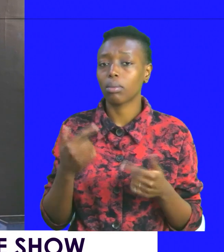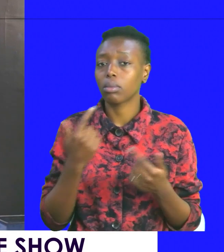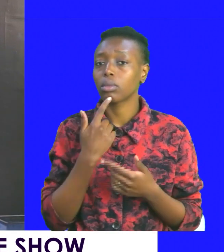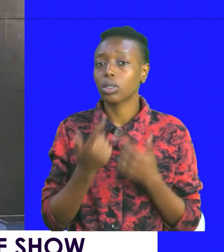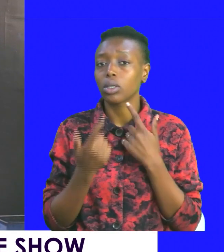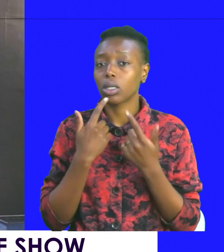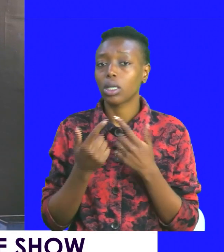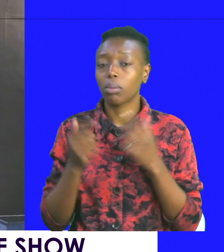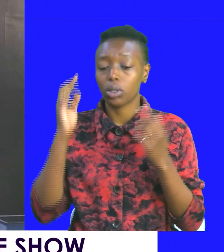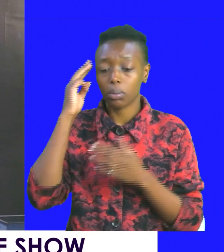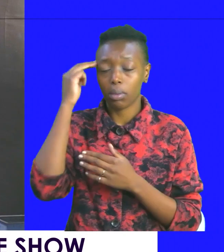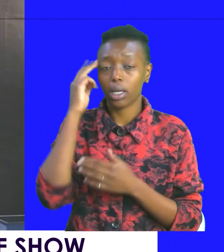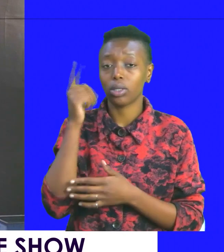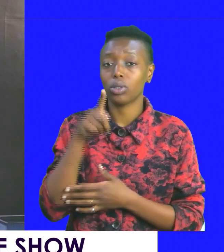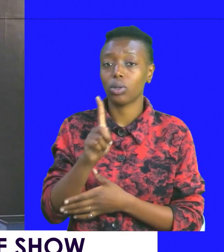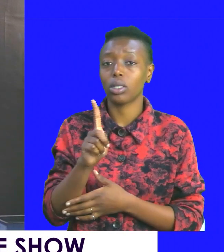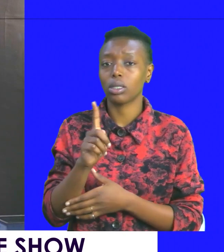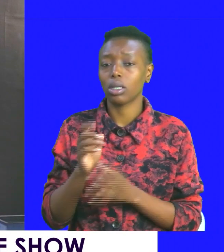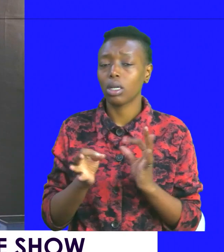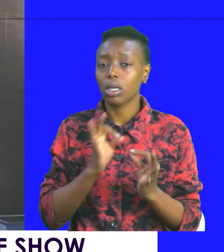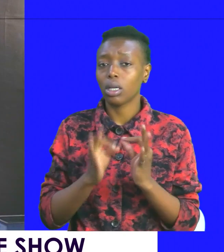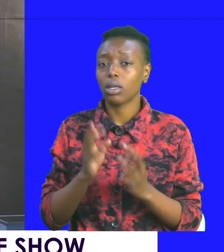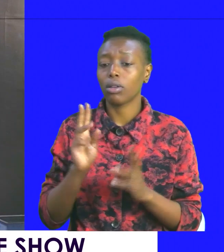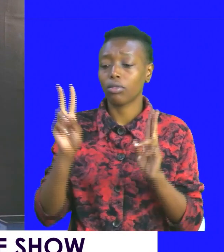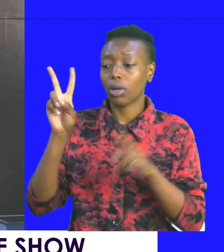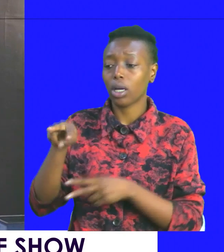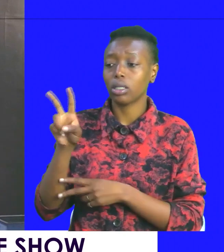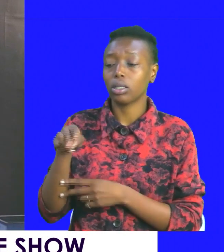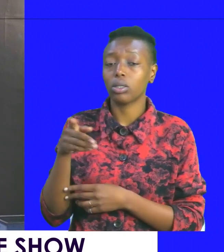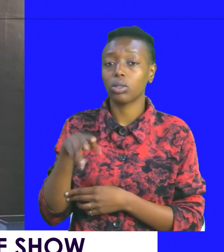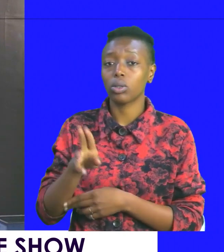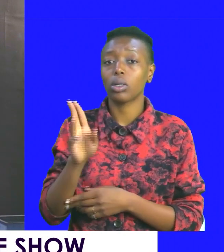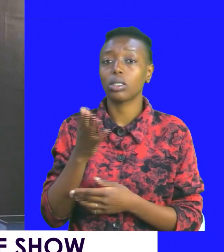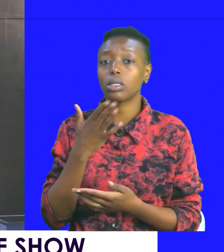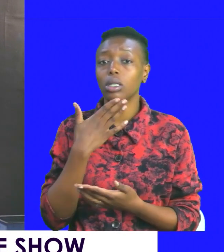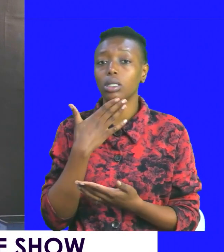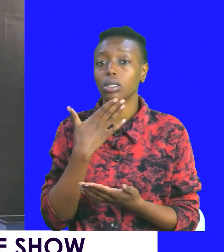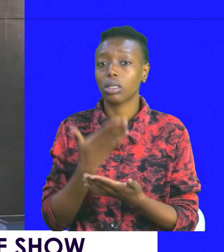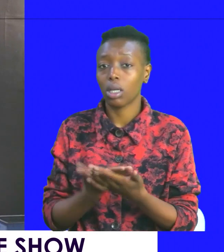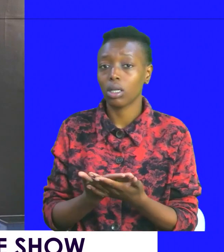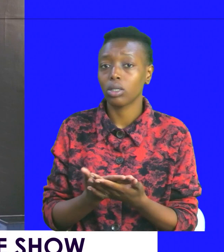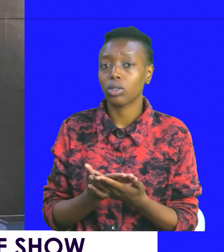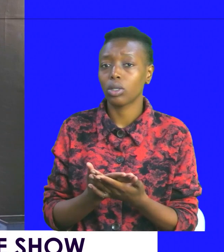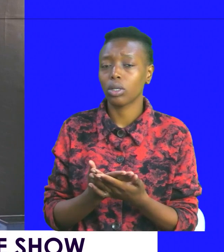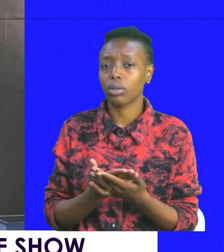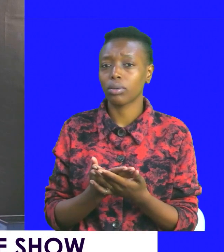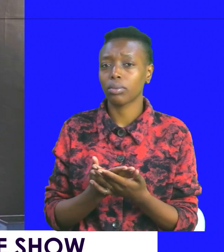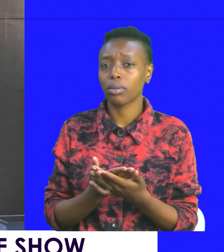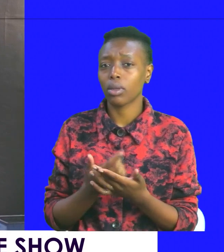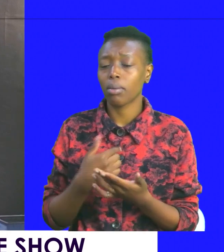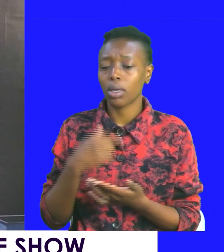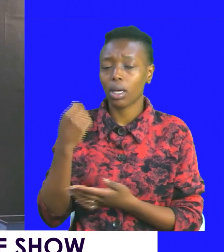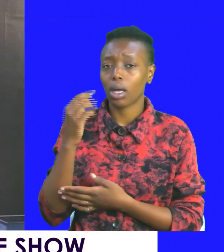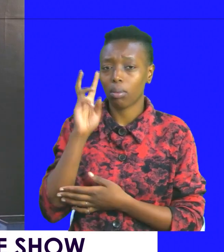your attitude, for you to actually appreciate you. You know, I'm looking at you